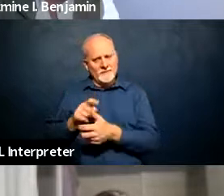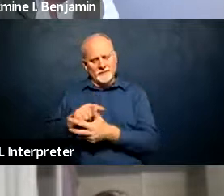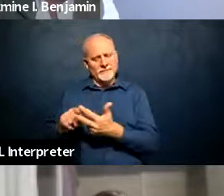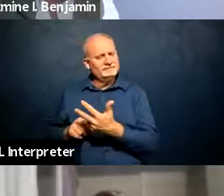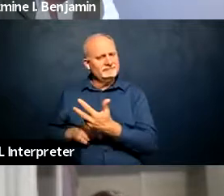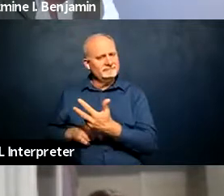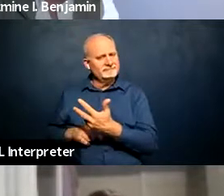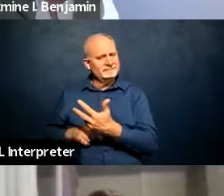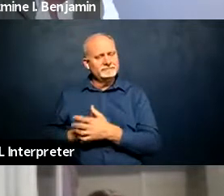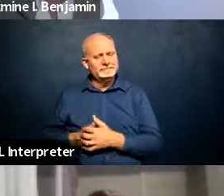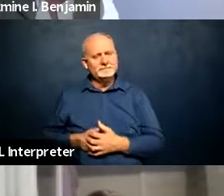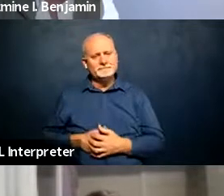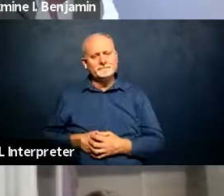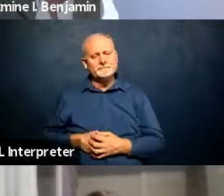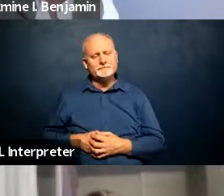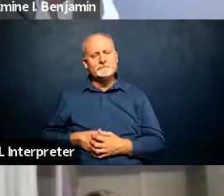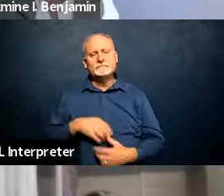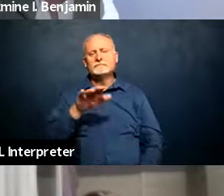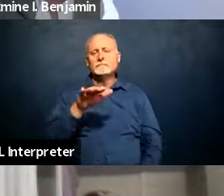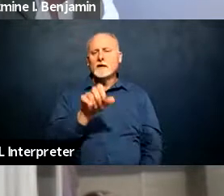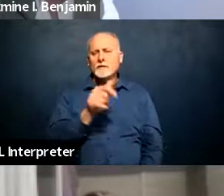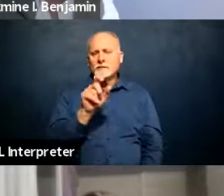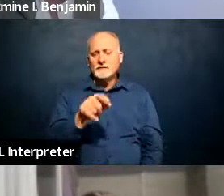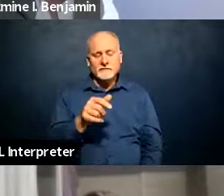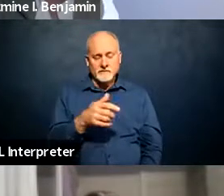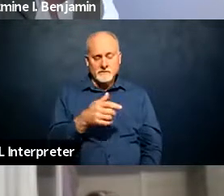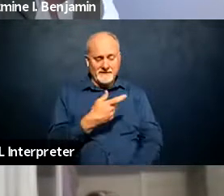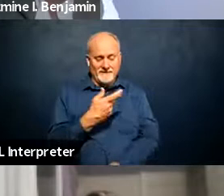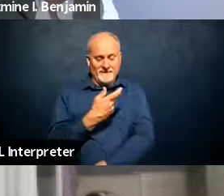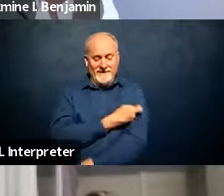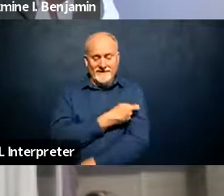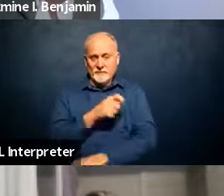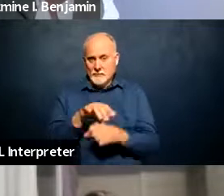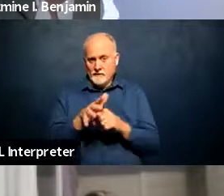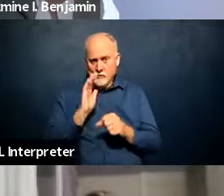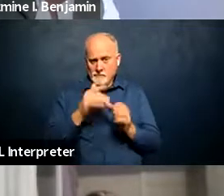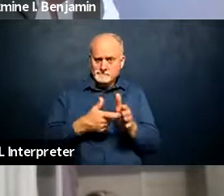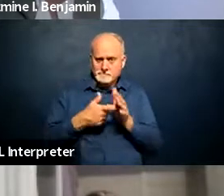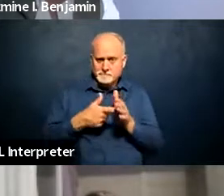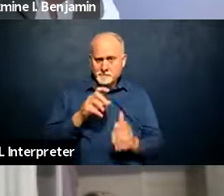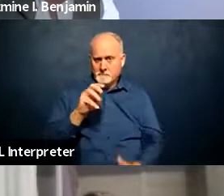Thank you. We've had several students want to know, is the COVID vaccine going to be made mandatory?